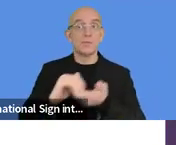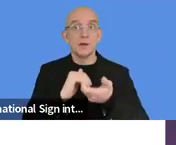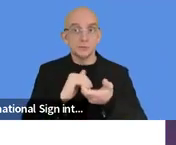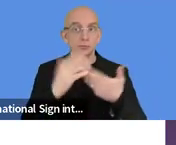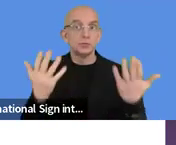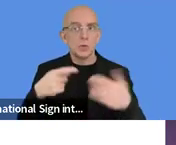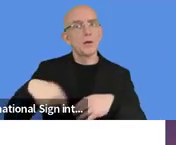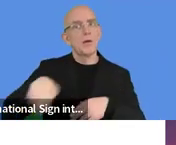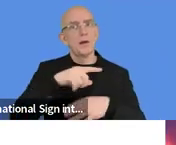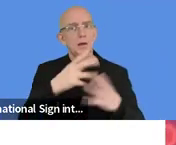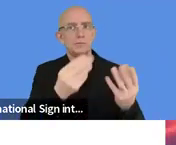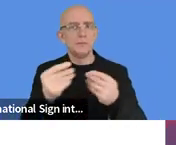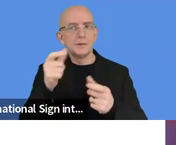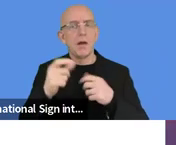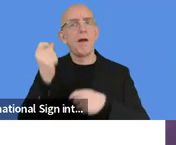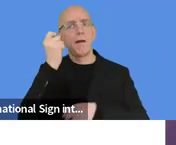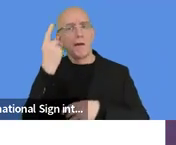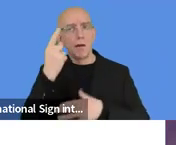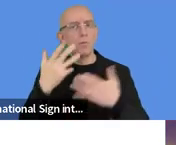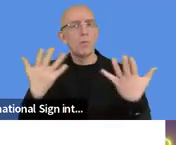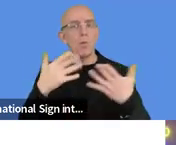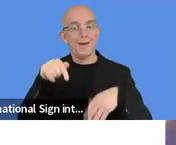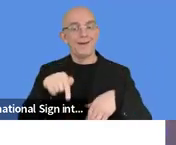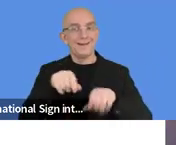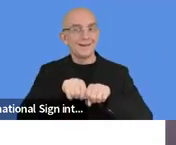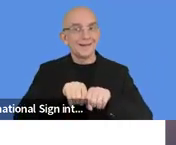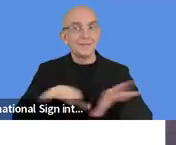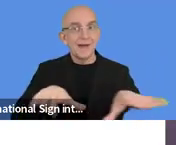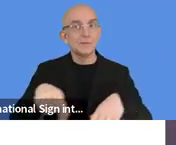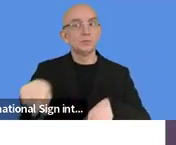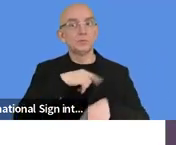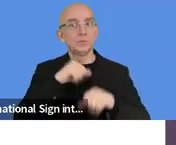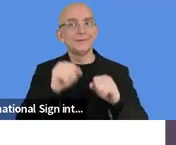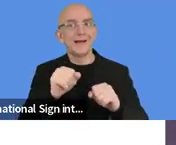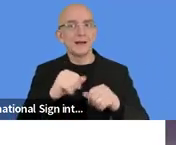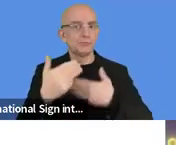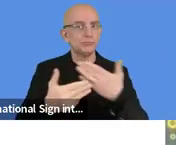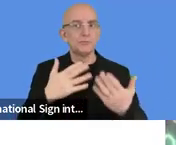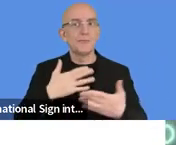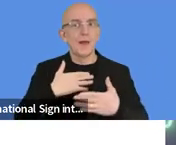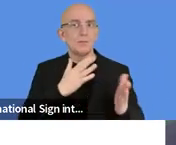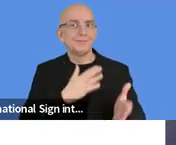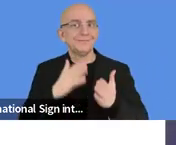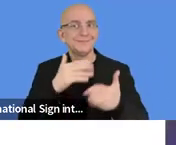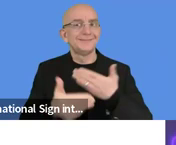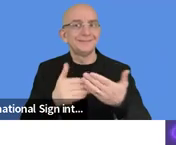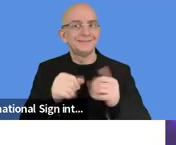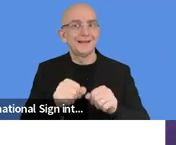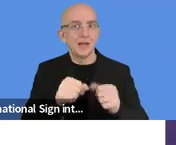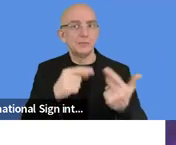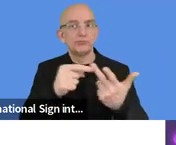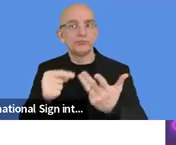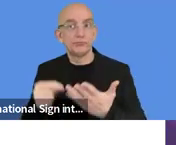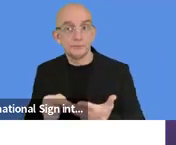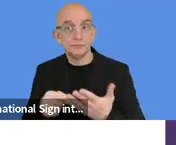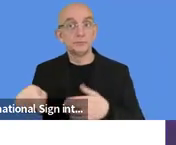understand that the impact we create with our initiatives can enhance demand. If we're creating impact, people are